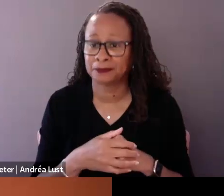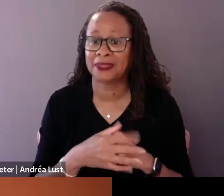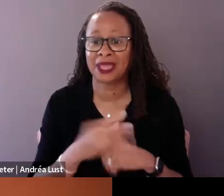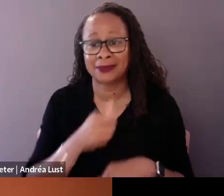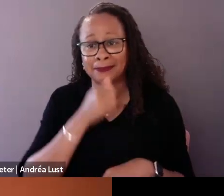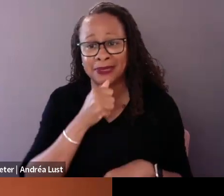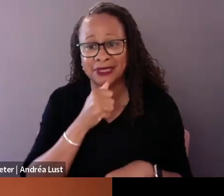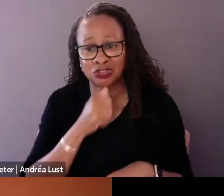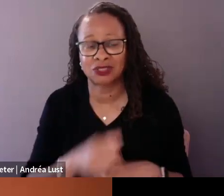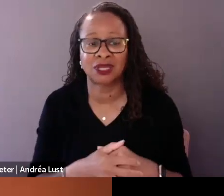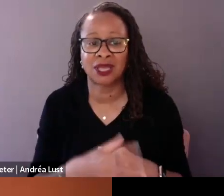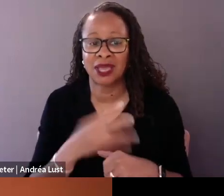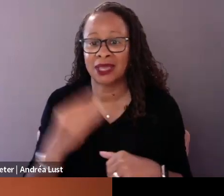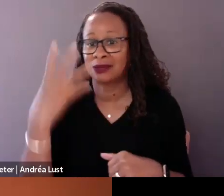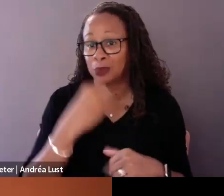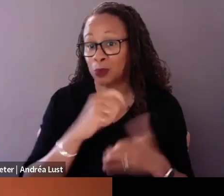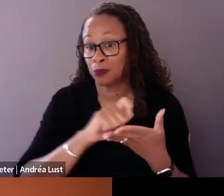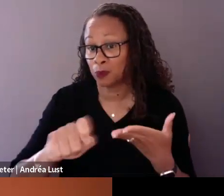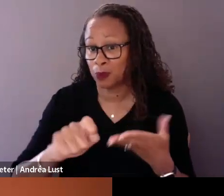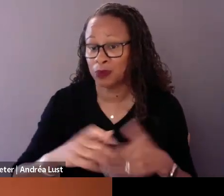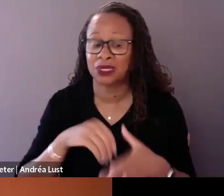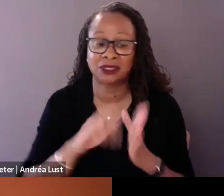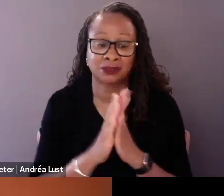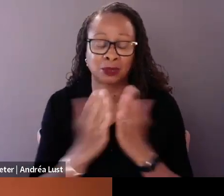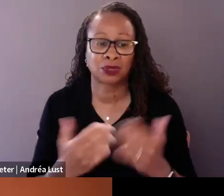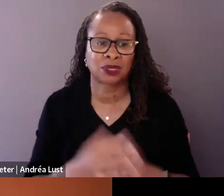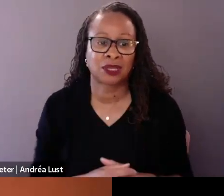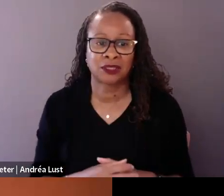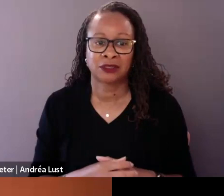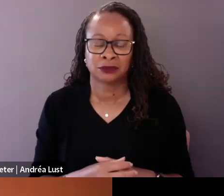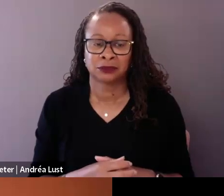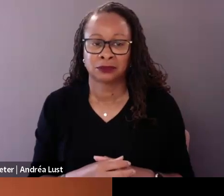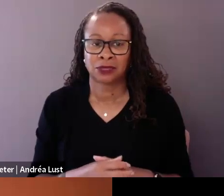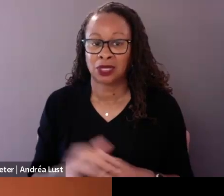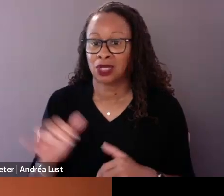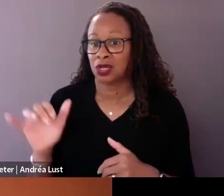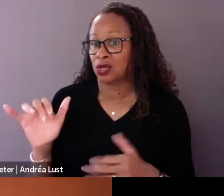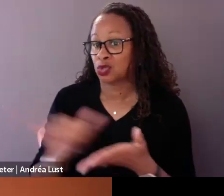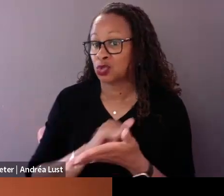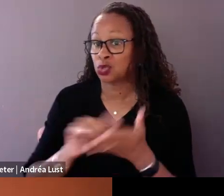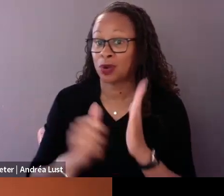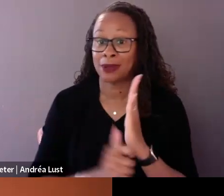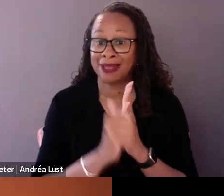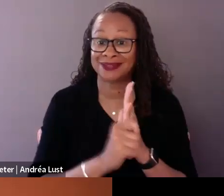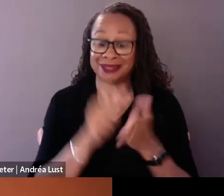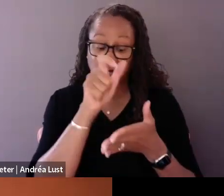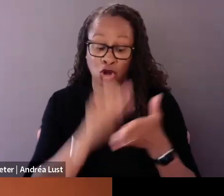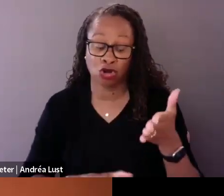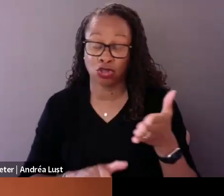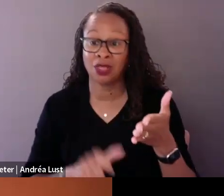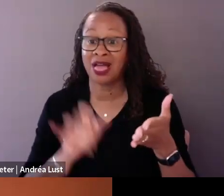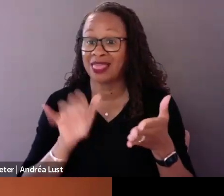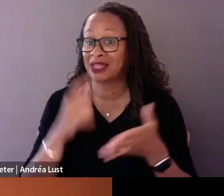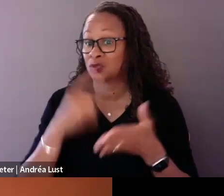patiently and beautifully wrote in his book. The New York Magazine article is what most